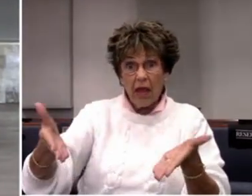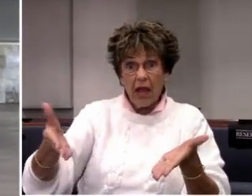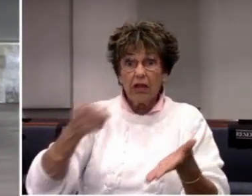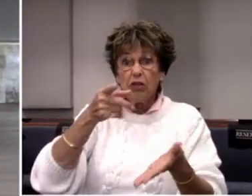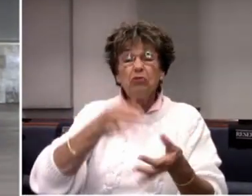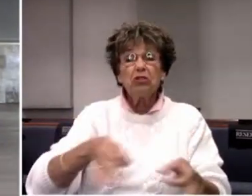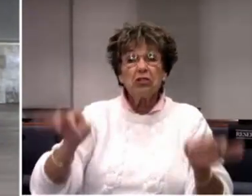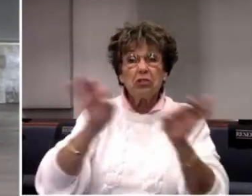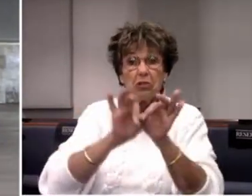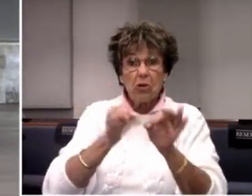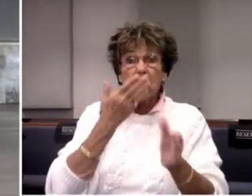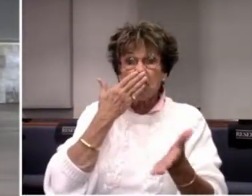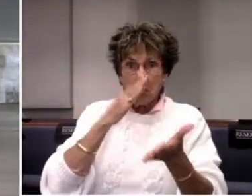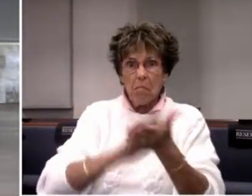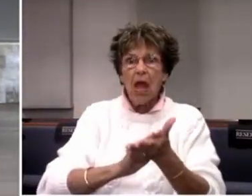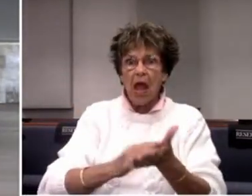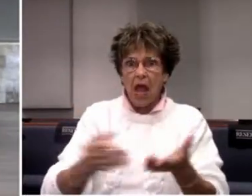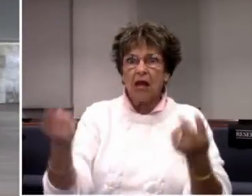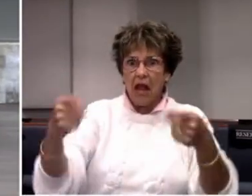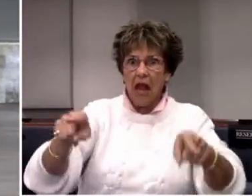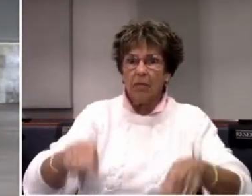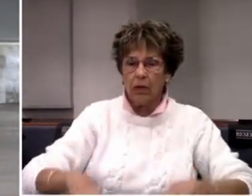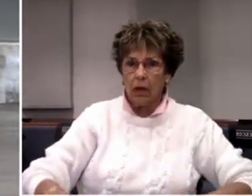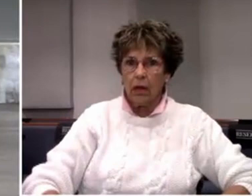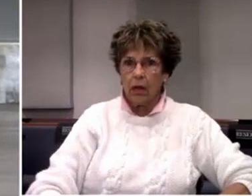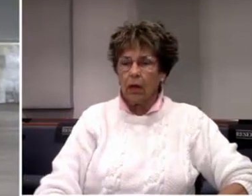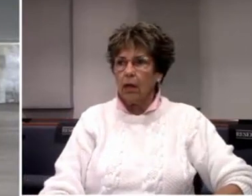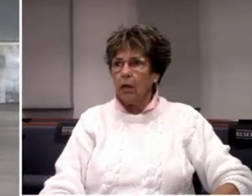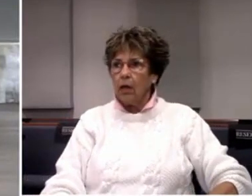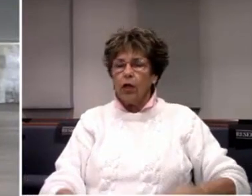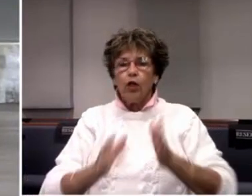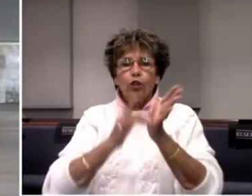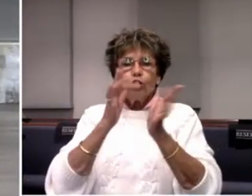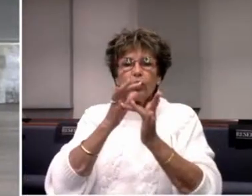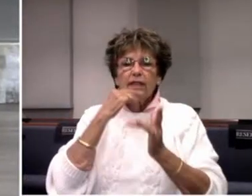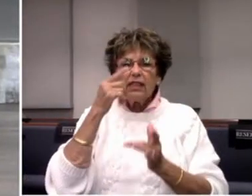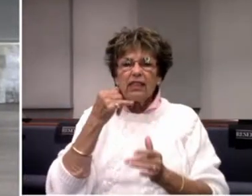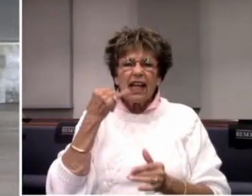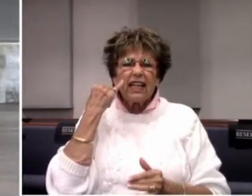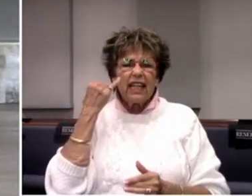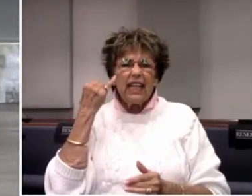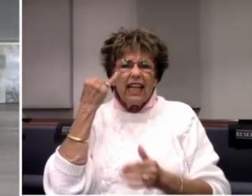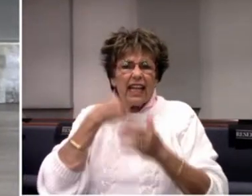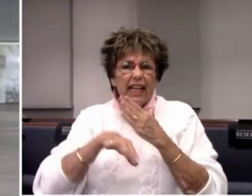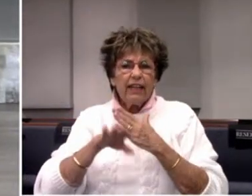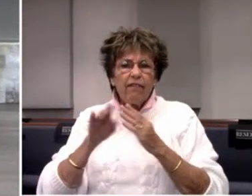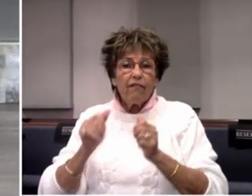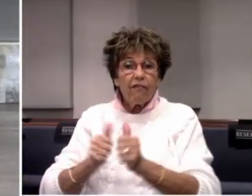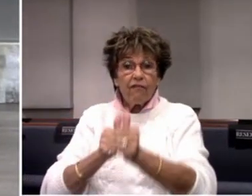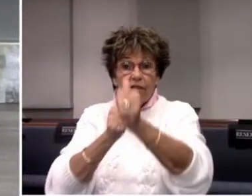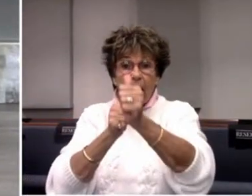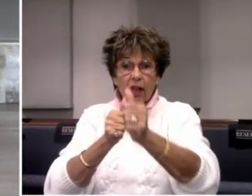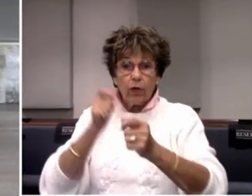said, in following me in the day of grace as